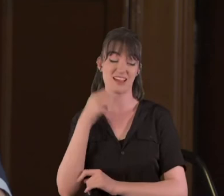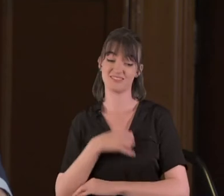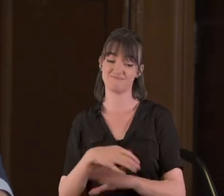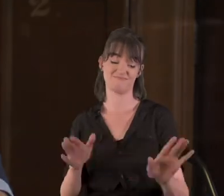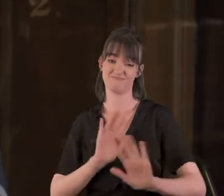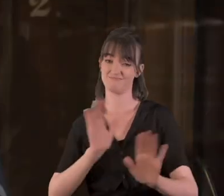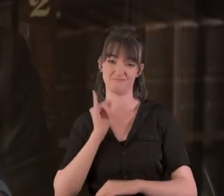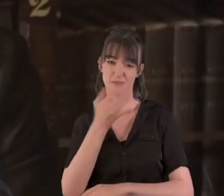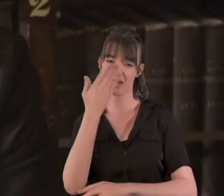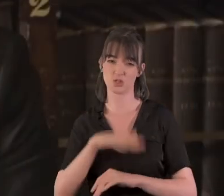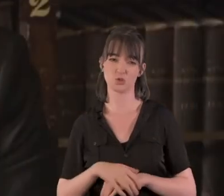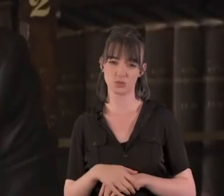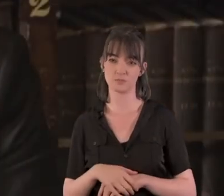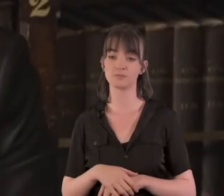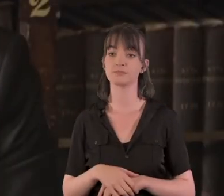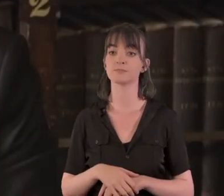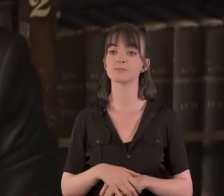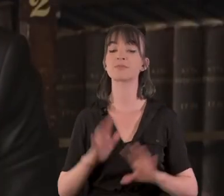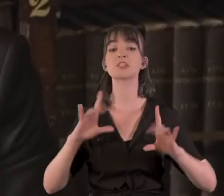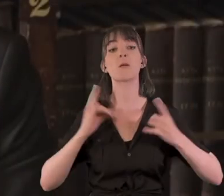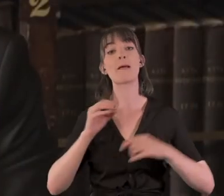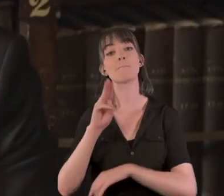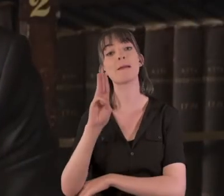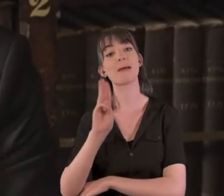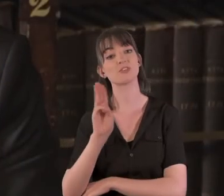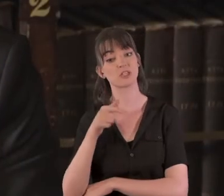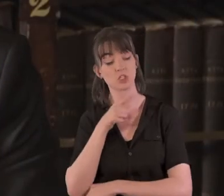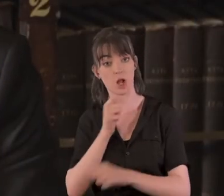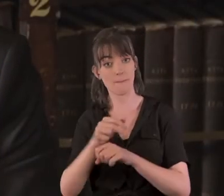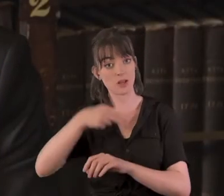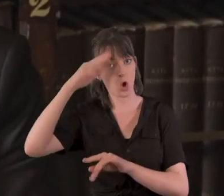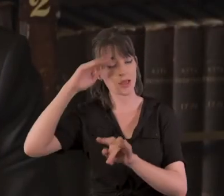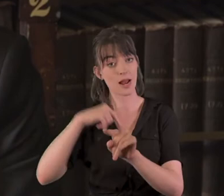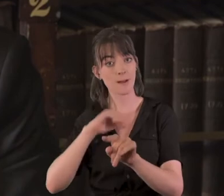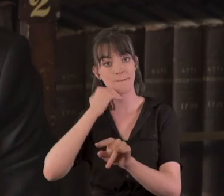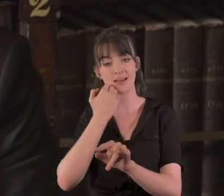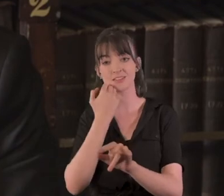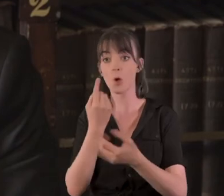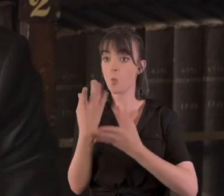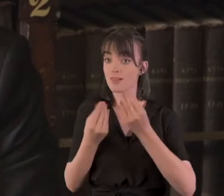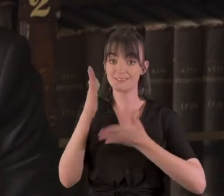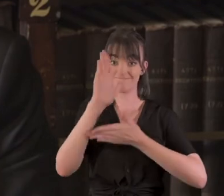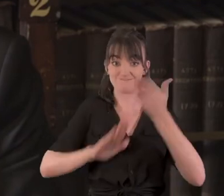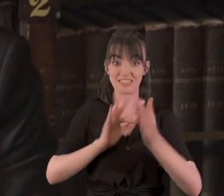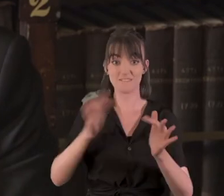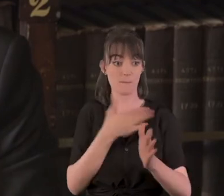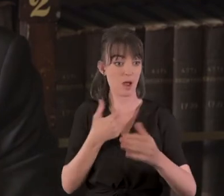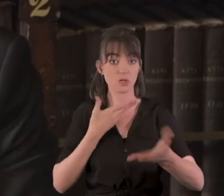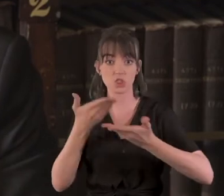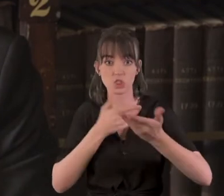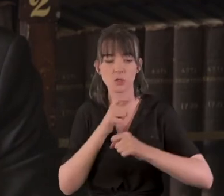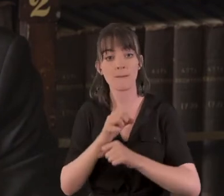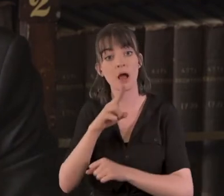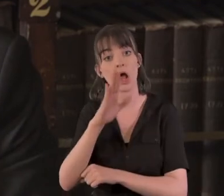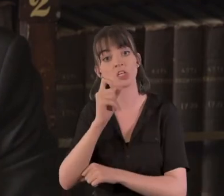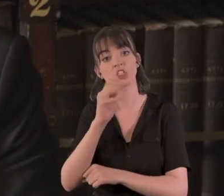I'm glad, Patrick, you raised the issue of Northern Ireland, because the one thing missing from much of our discussion was the position of Ulster. But I think